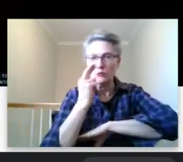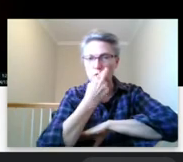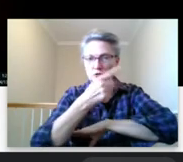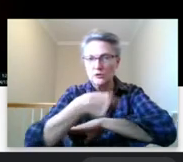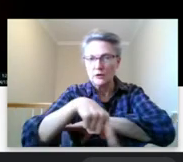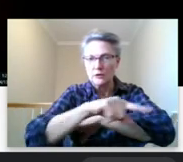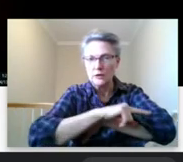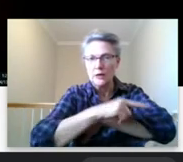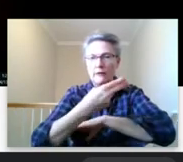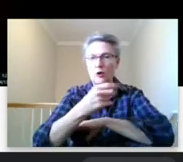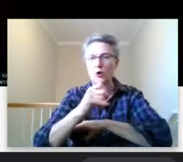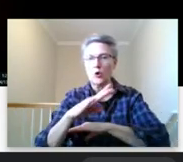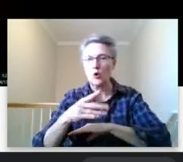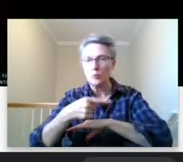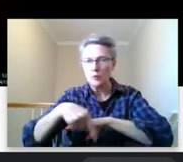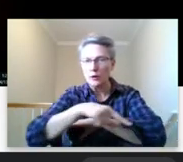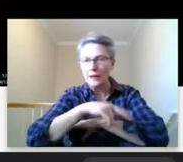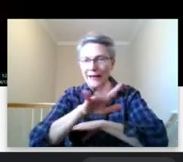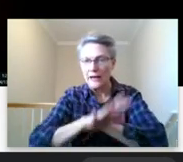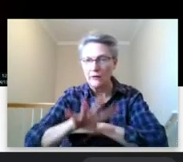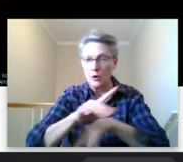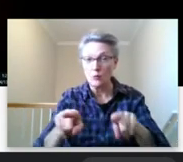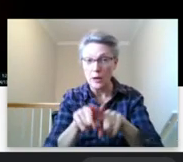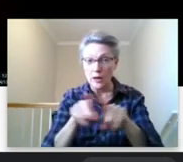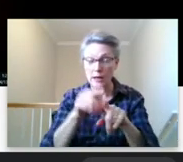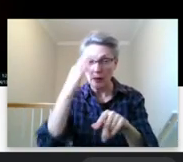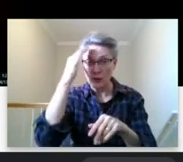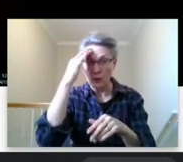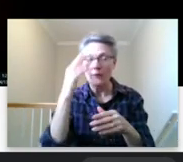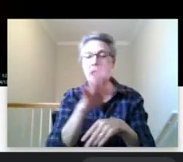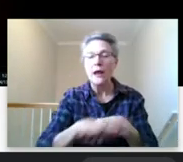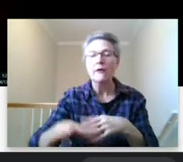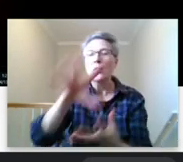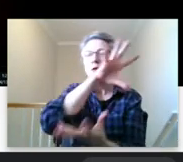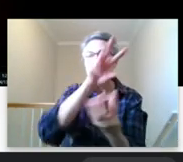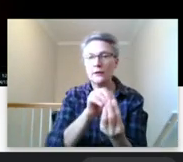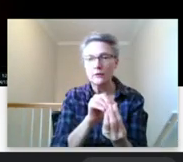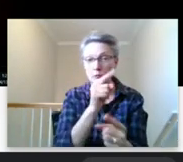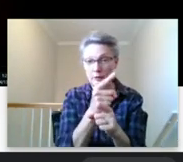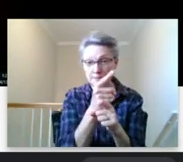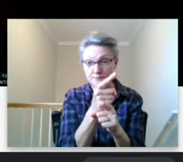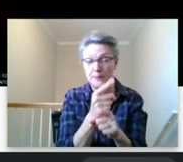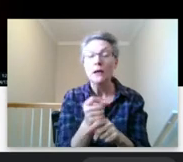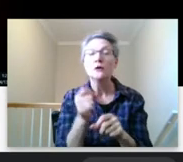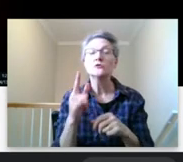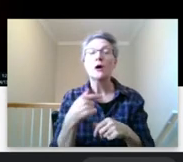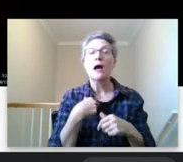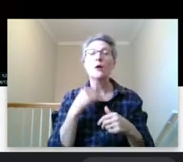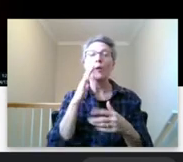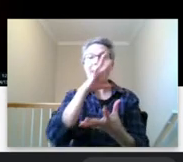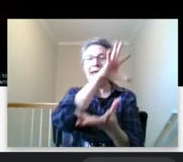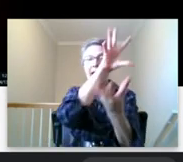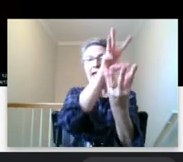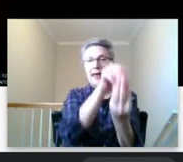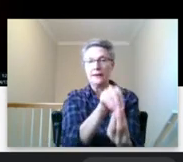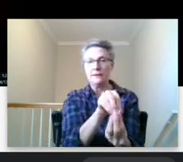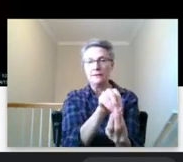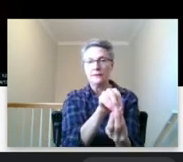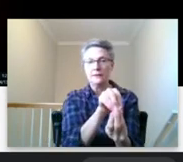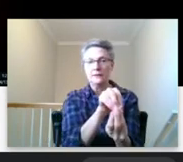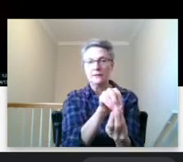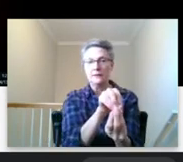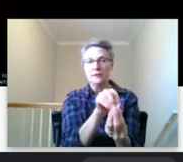area on its own, and I've got my herb garden, but I want to know what that area is all together, right? So I'm going to add up those